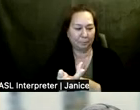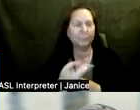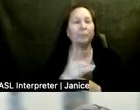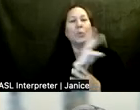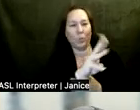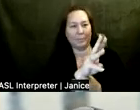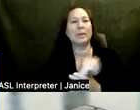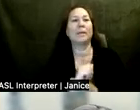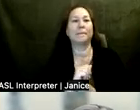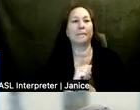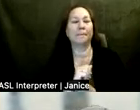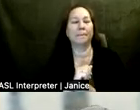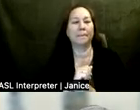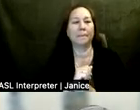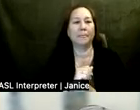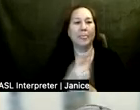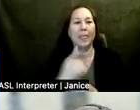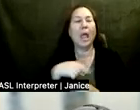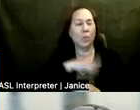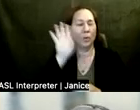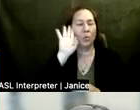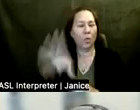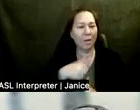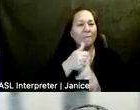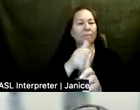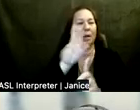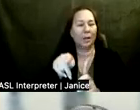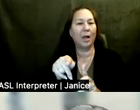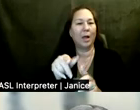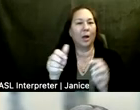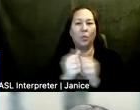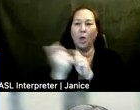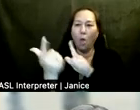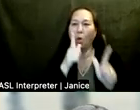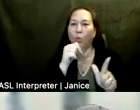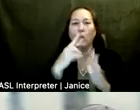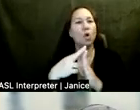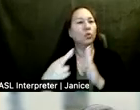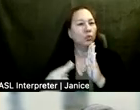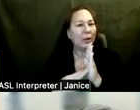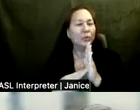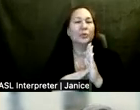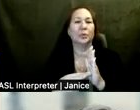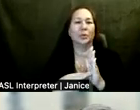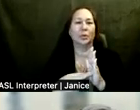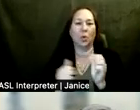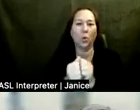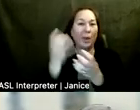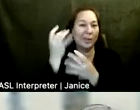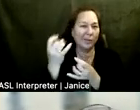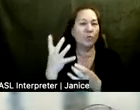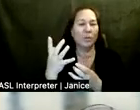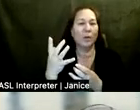website, and we also will follow up with everybody who registered with information on how to reach all